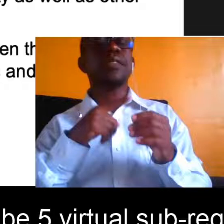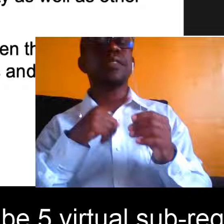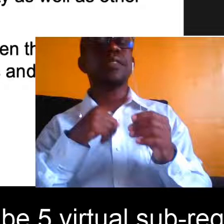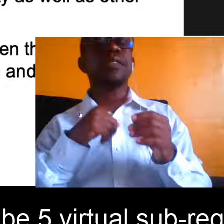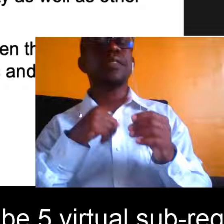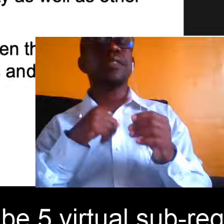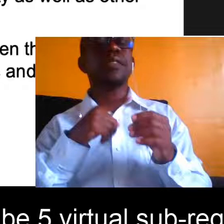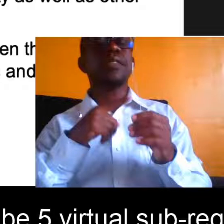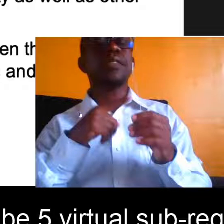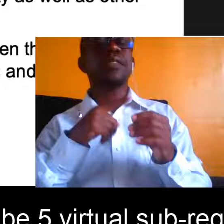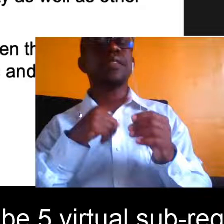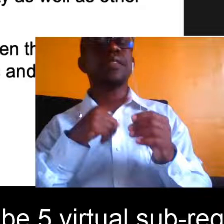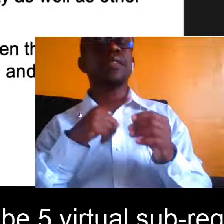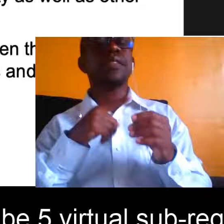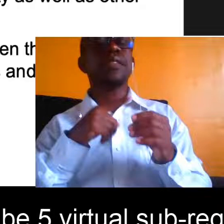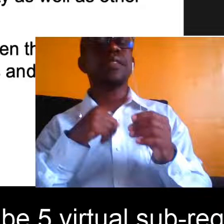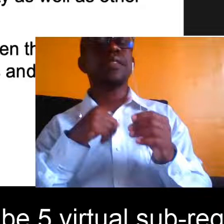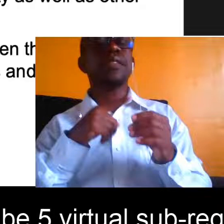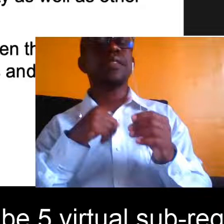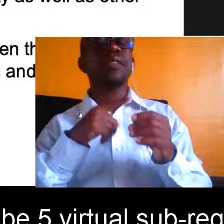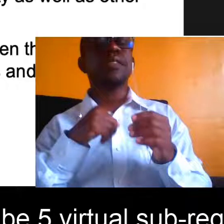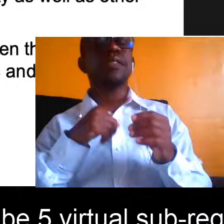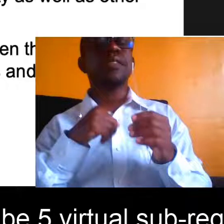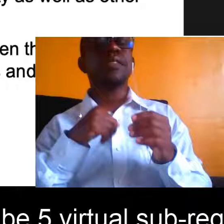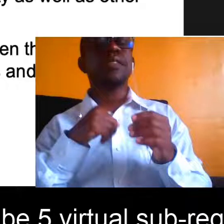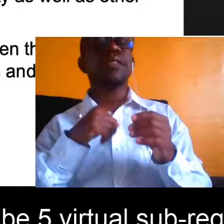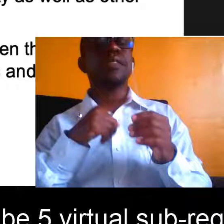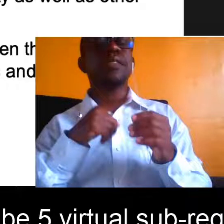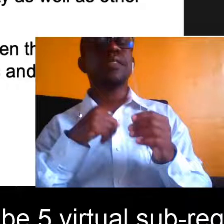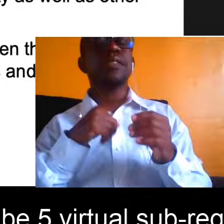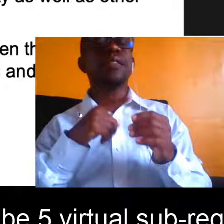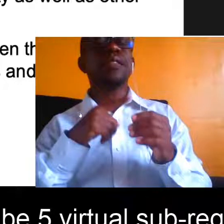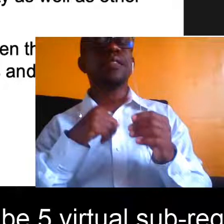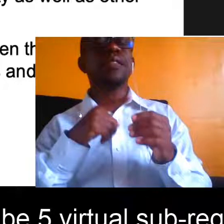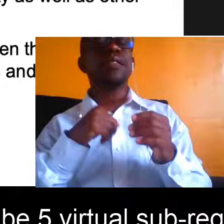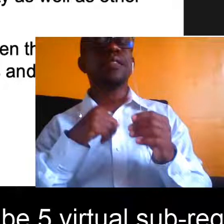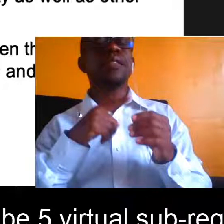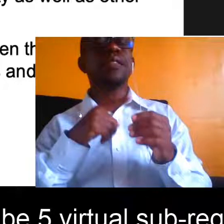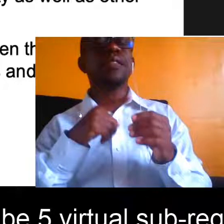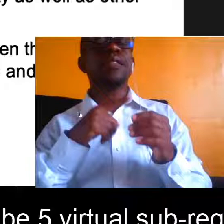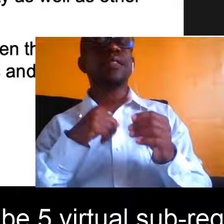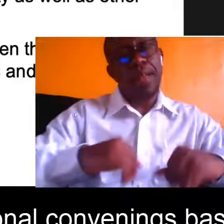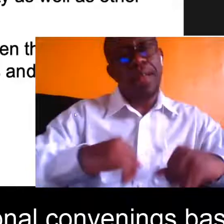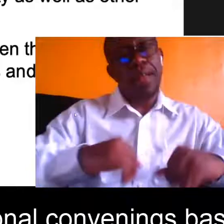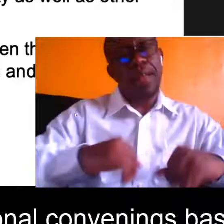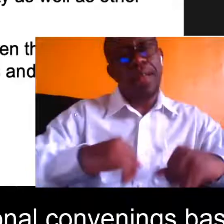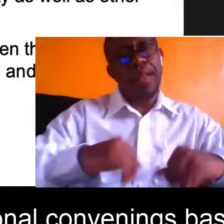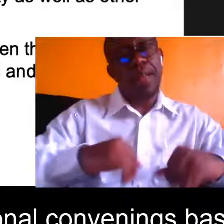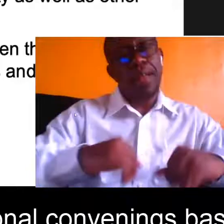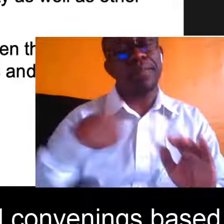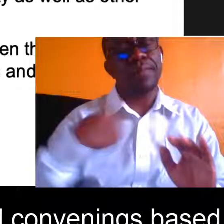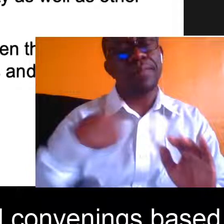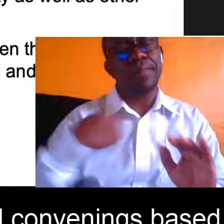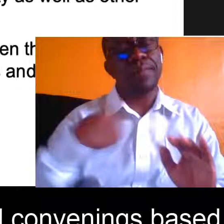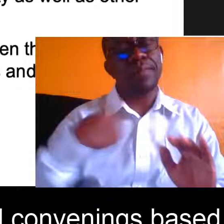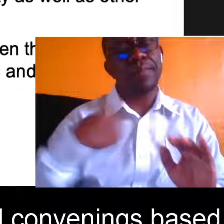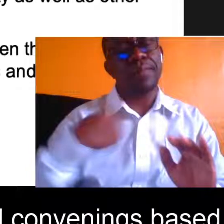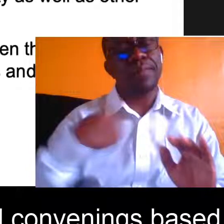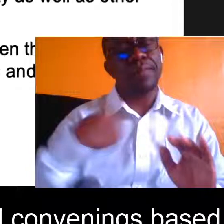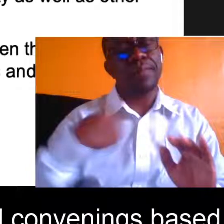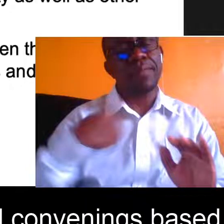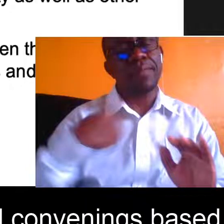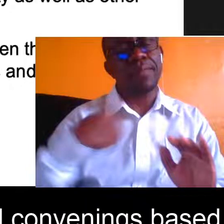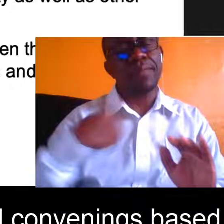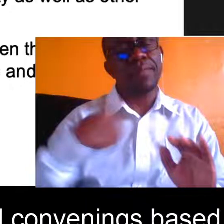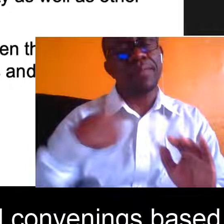children whom we work to uplift in the continent. So thank you very much